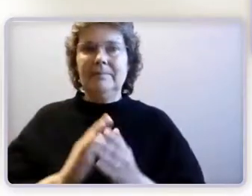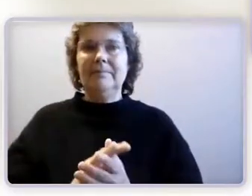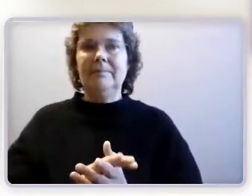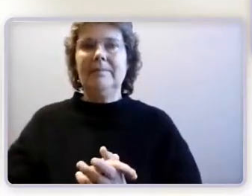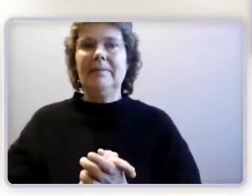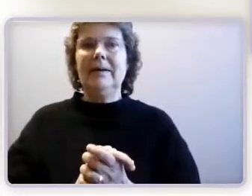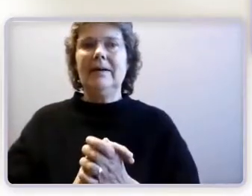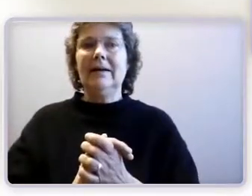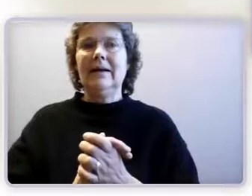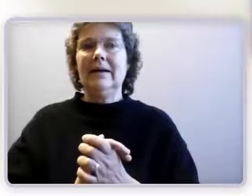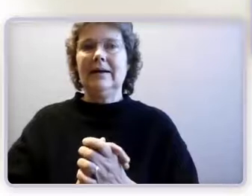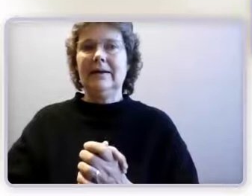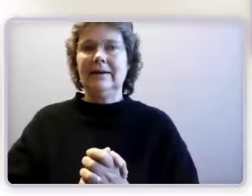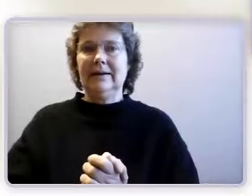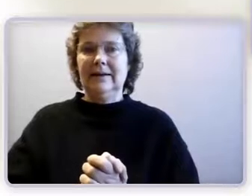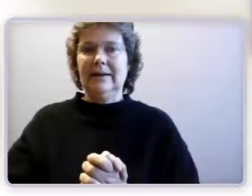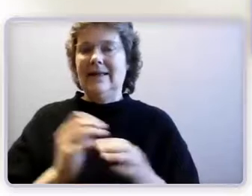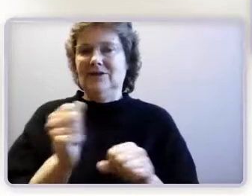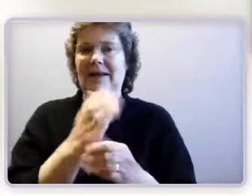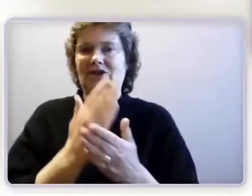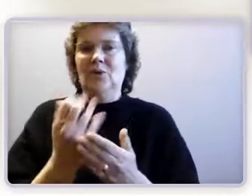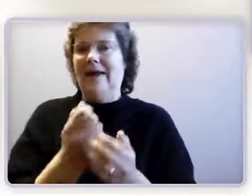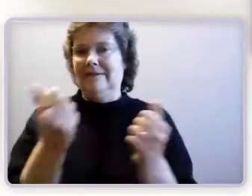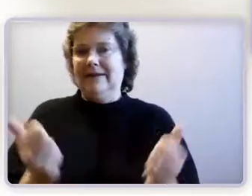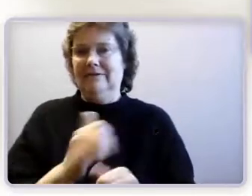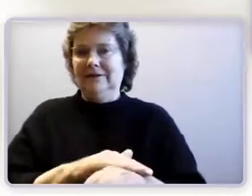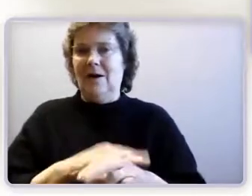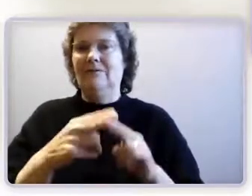time for all the questions. I'm going to start with our